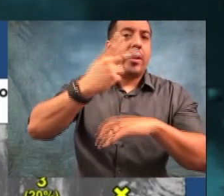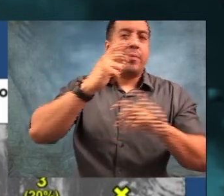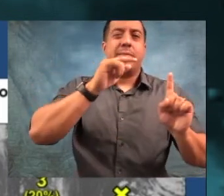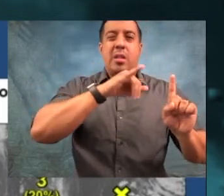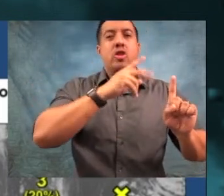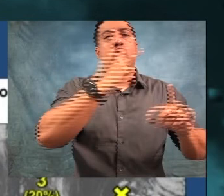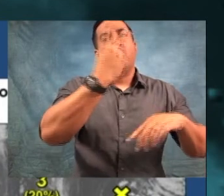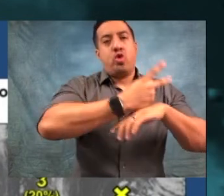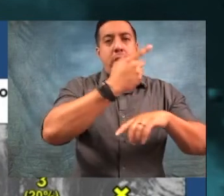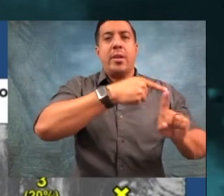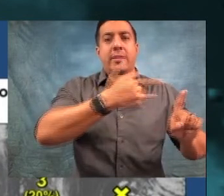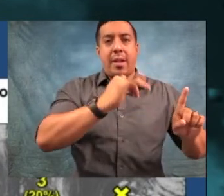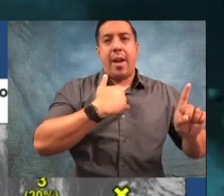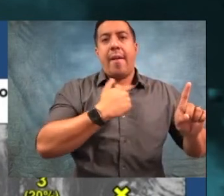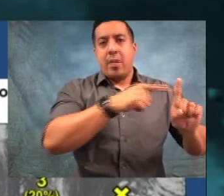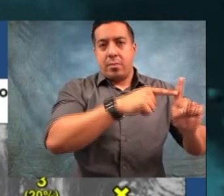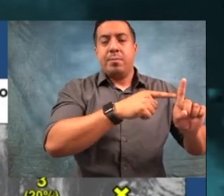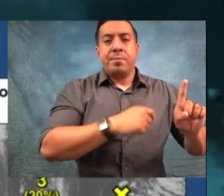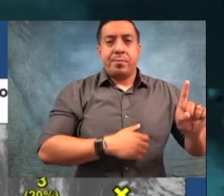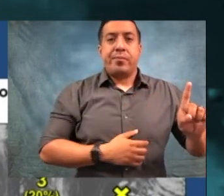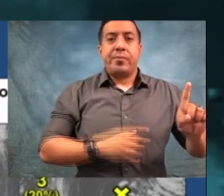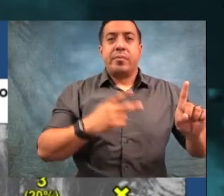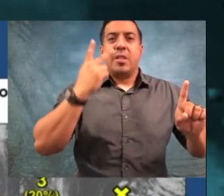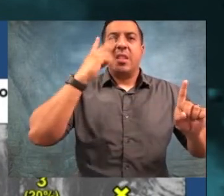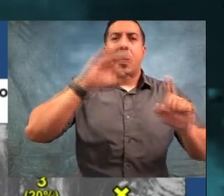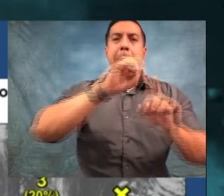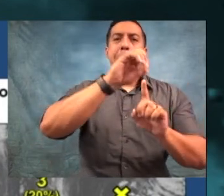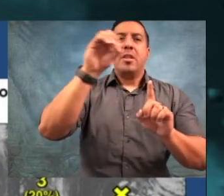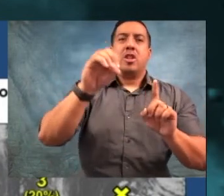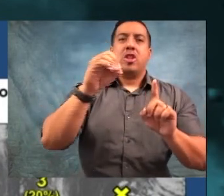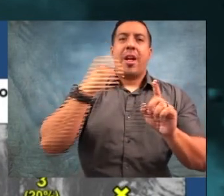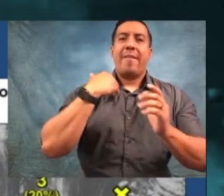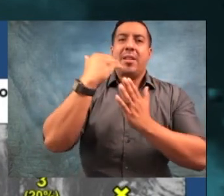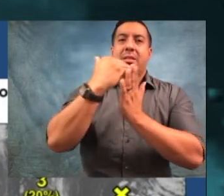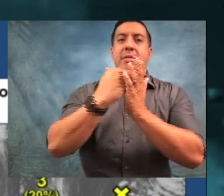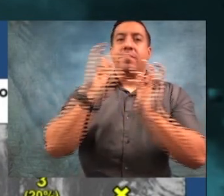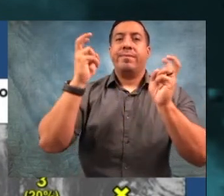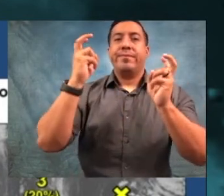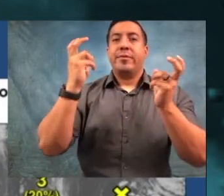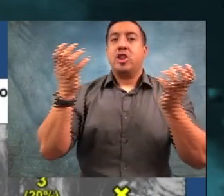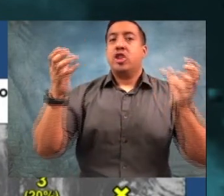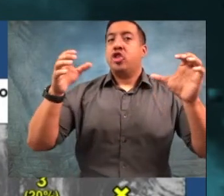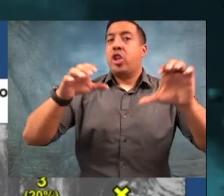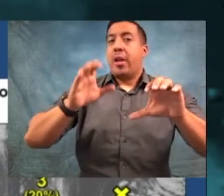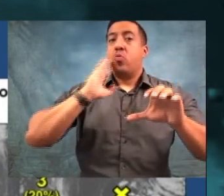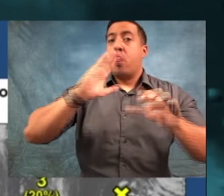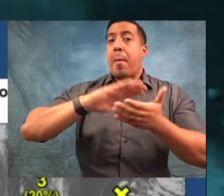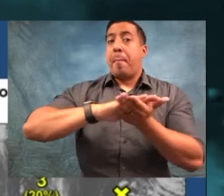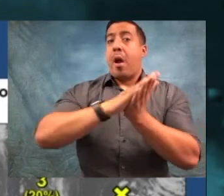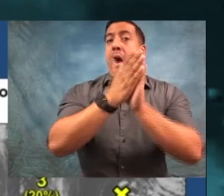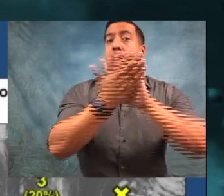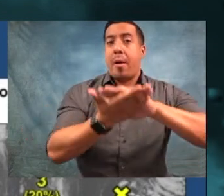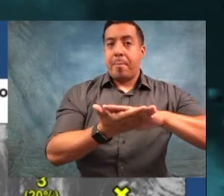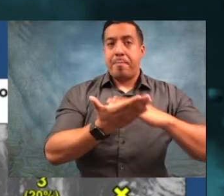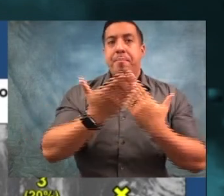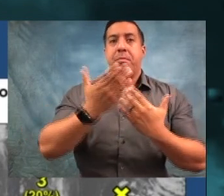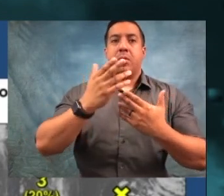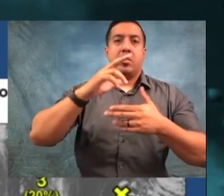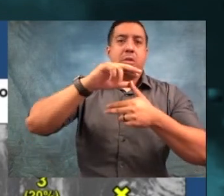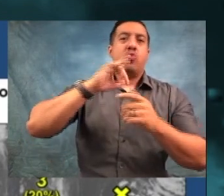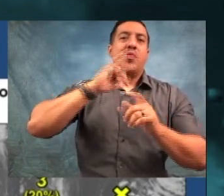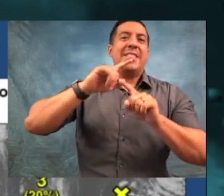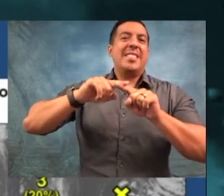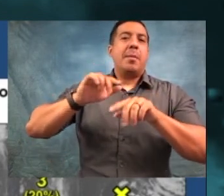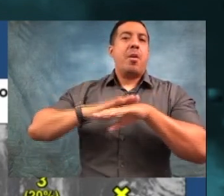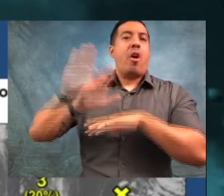over the next 2 days, since this is the 2-day outlook. And you see the percentages listed there. That's the chance that